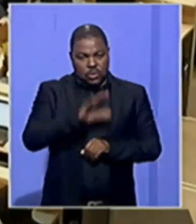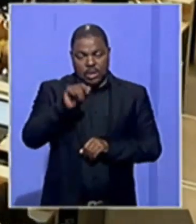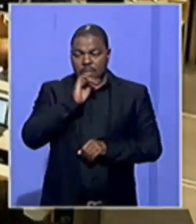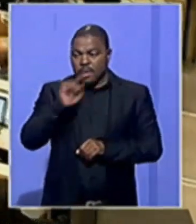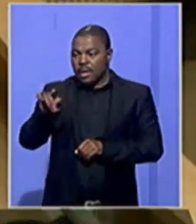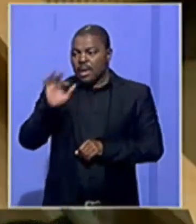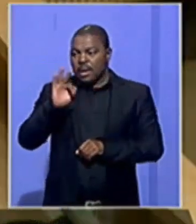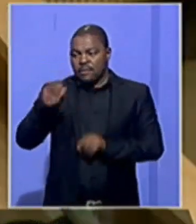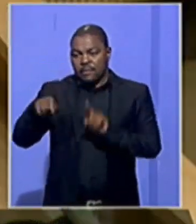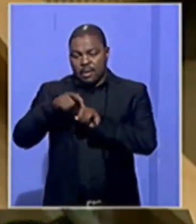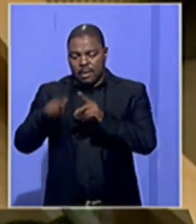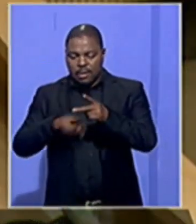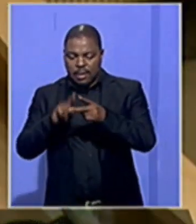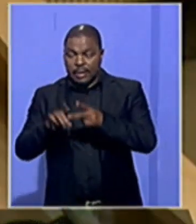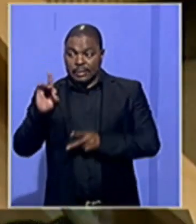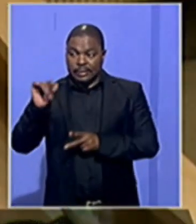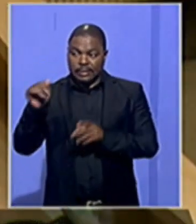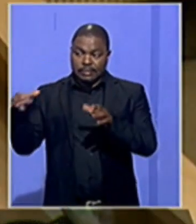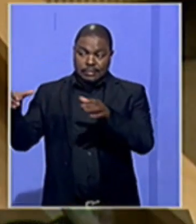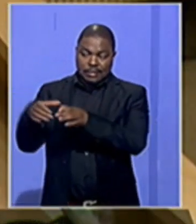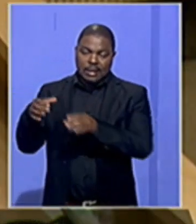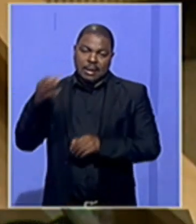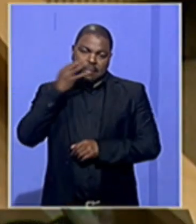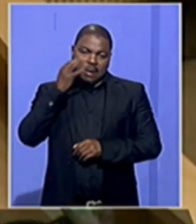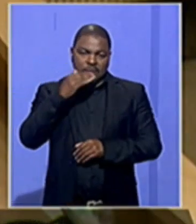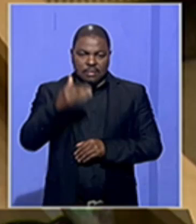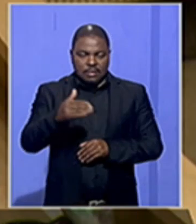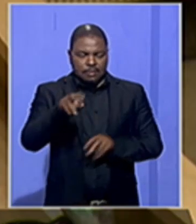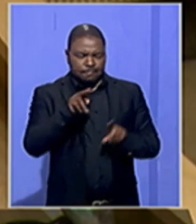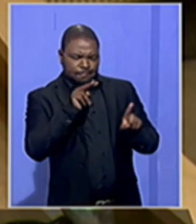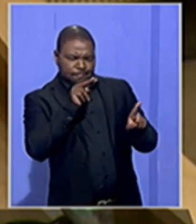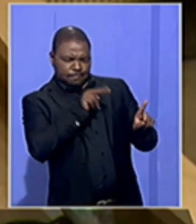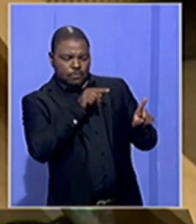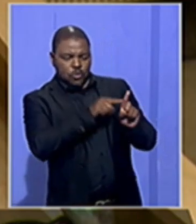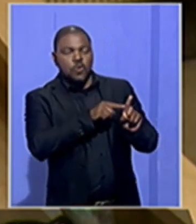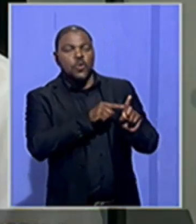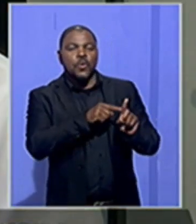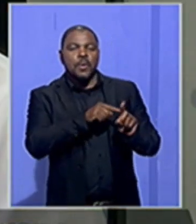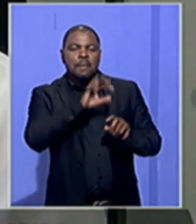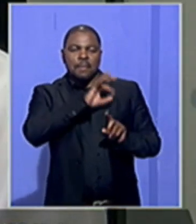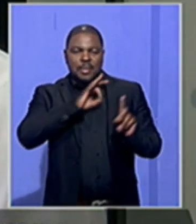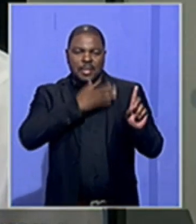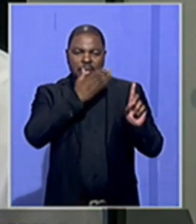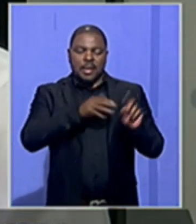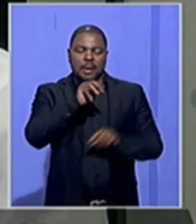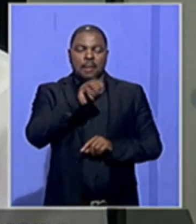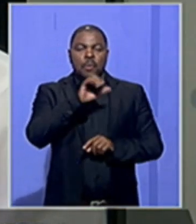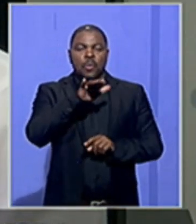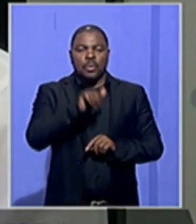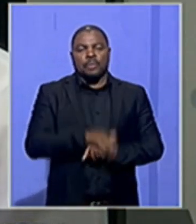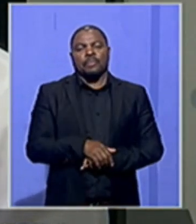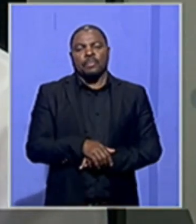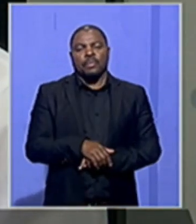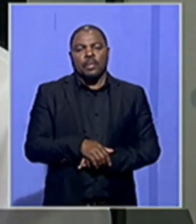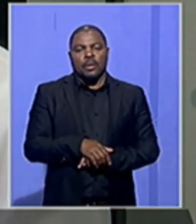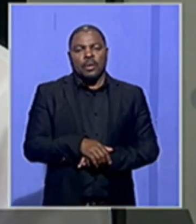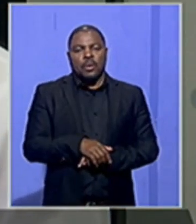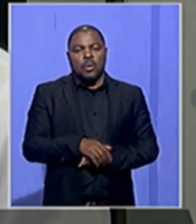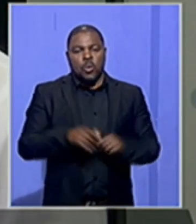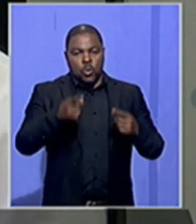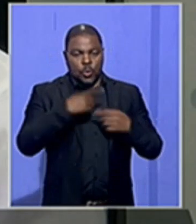FF plus le DA ba re ba tlile go tlhoma Moya leihlo. We'll continue to support Nasiphi if